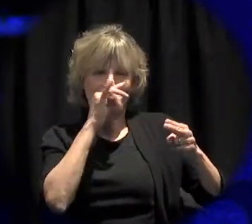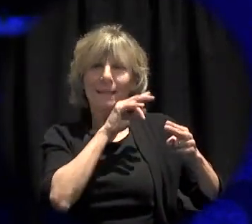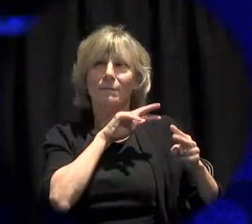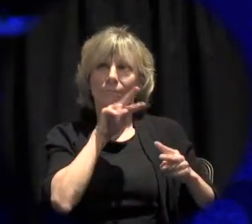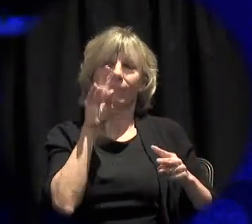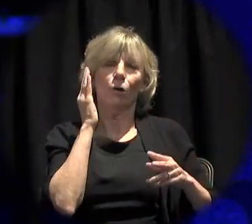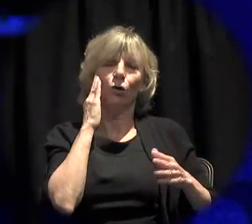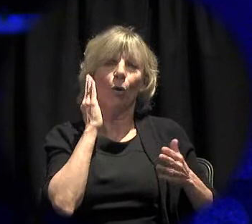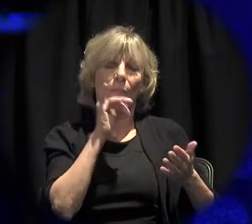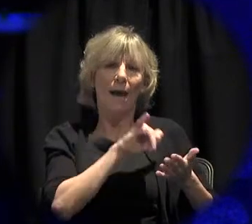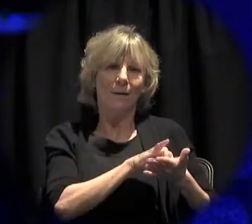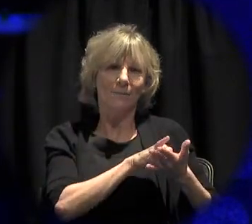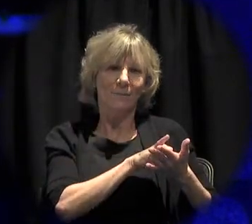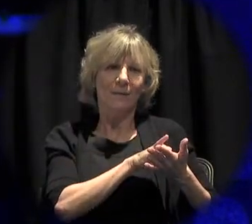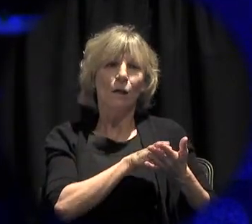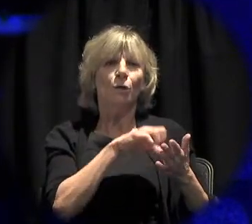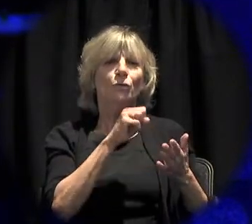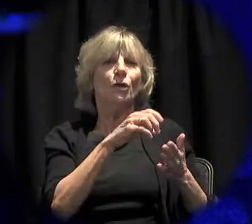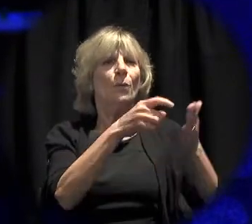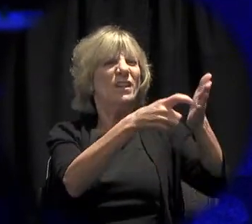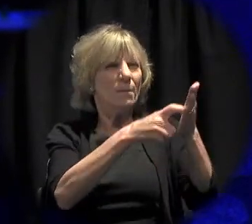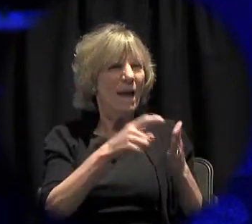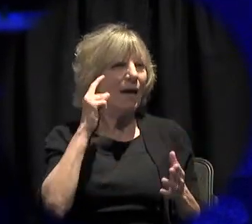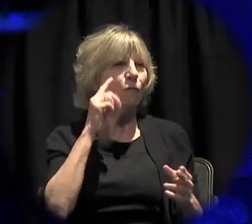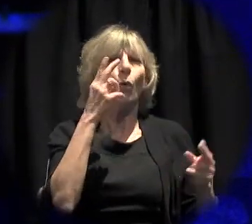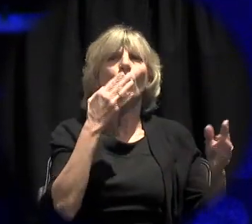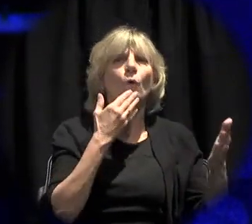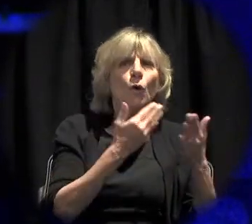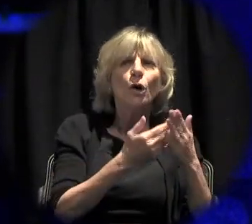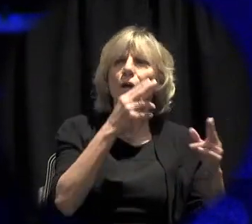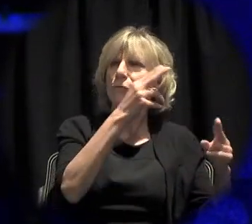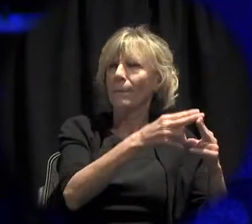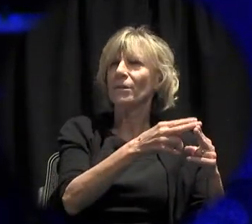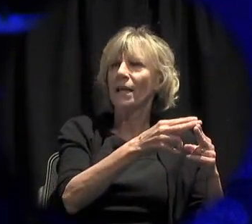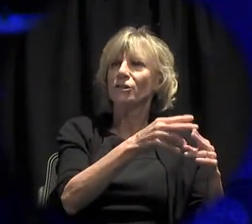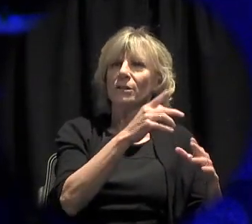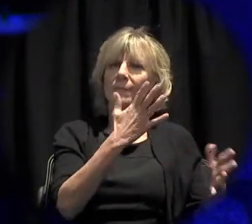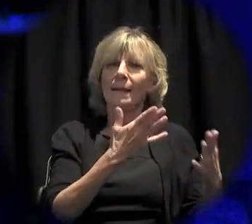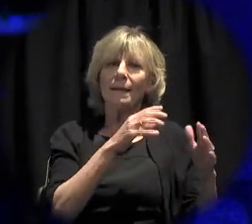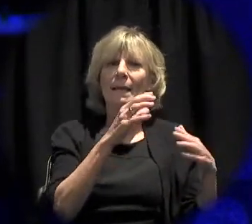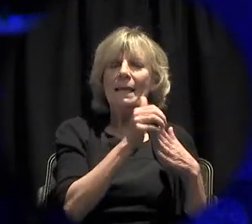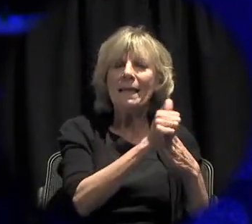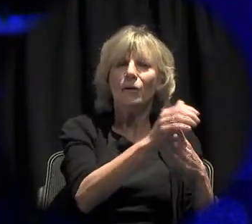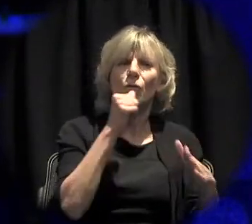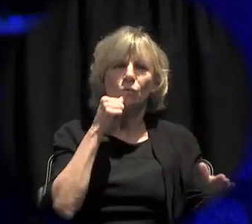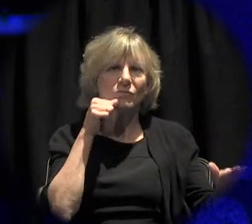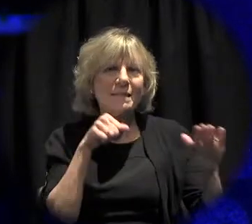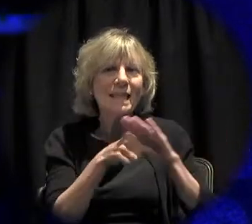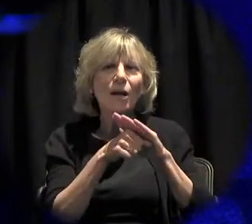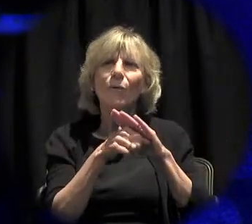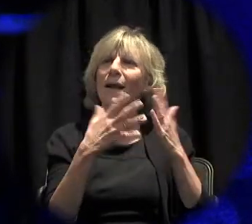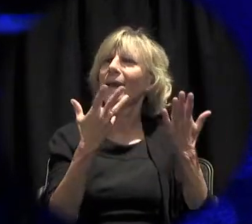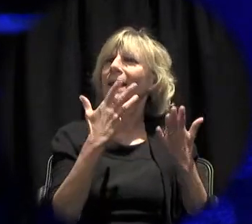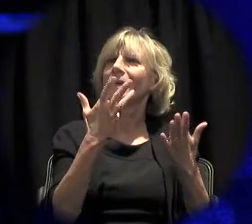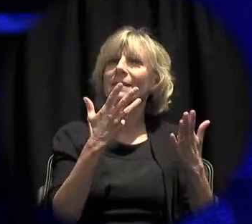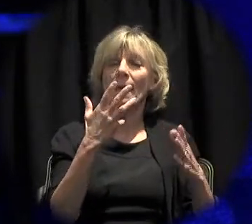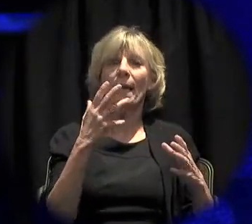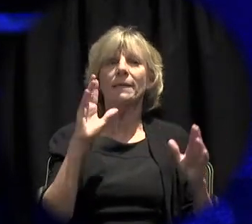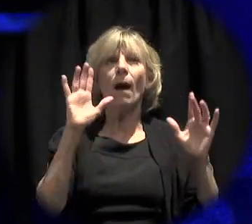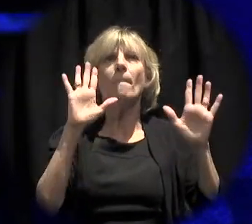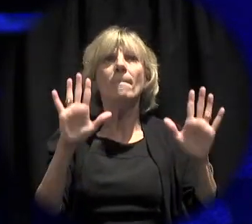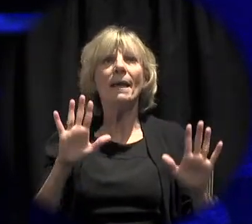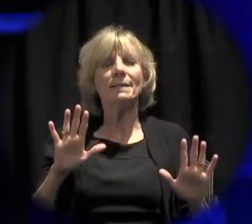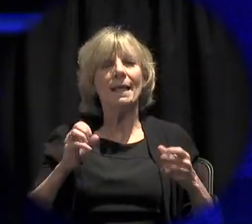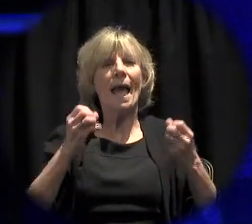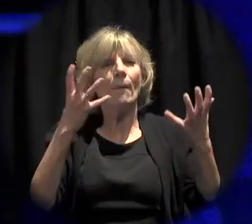Demand for good reputation can lead to family secrets and other things too that are just really, really unhealthy. It's amazing how much power and control